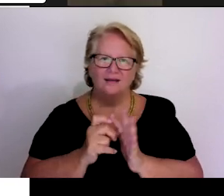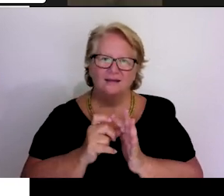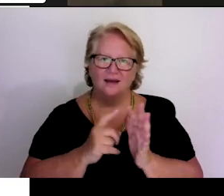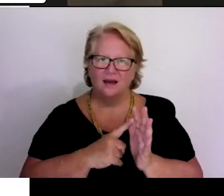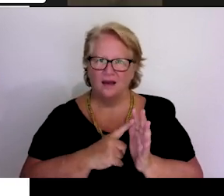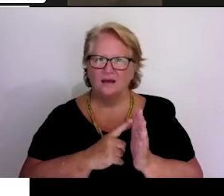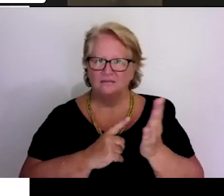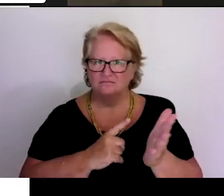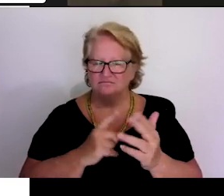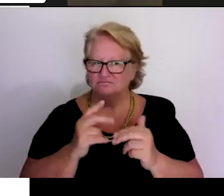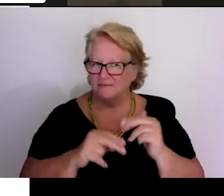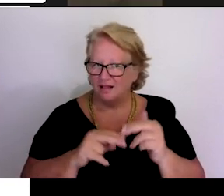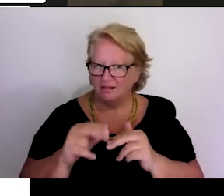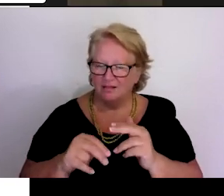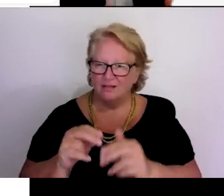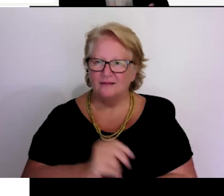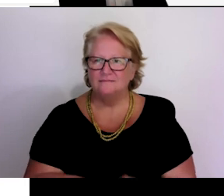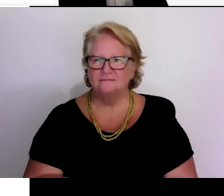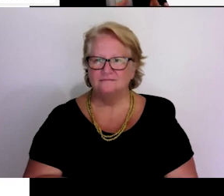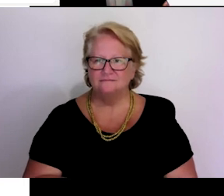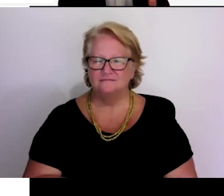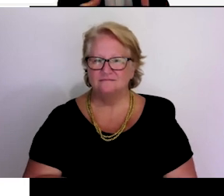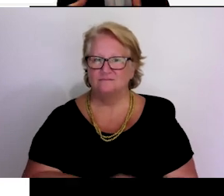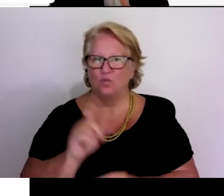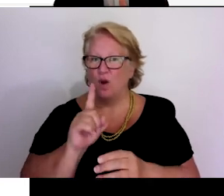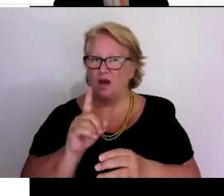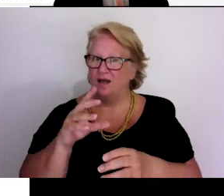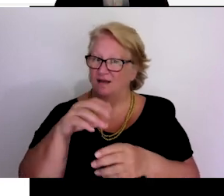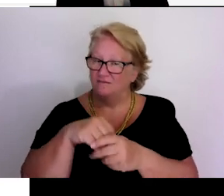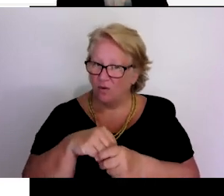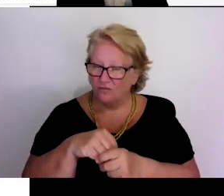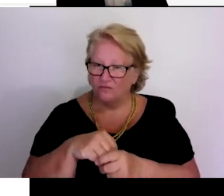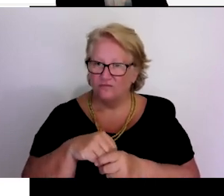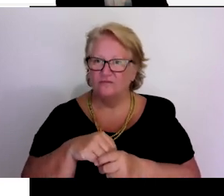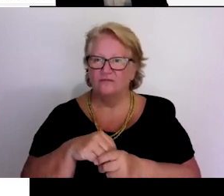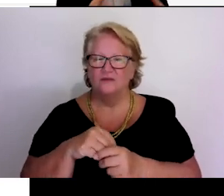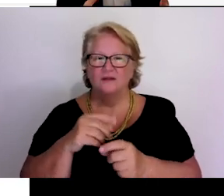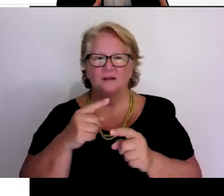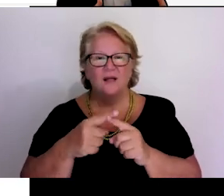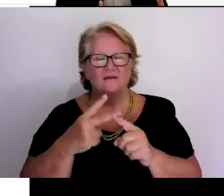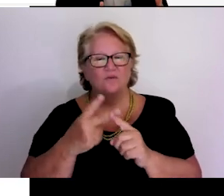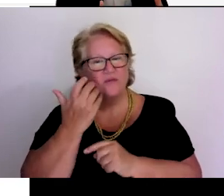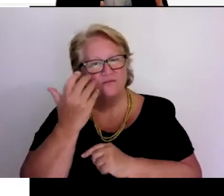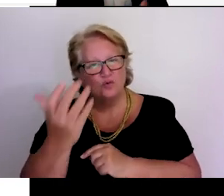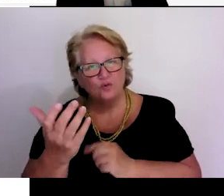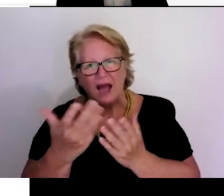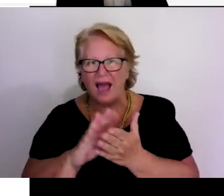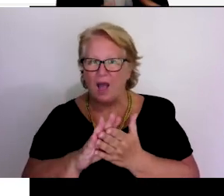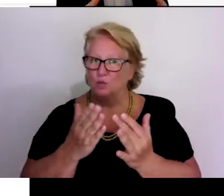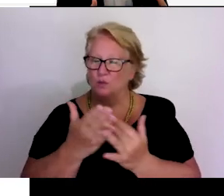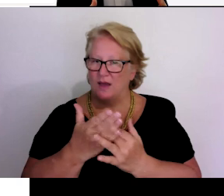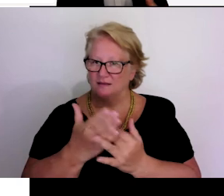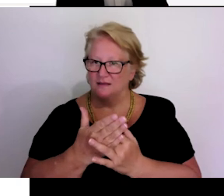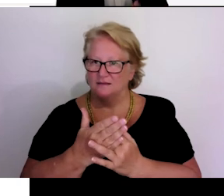Asset is built, what it contains now and in the near future, and then how we can access it, and